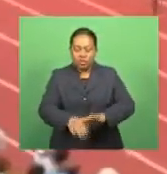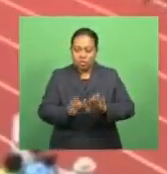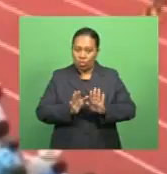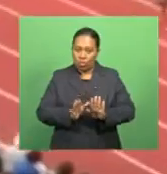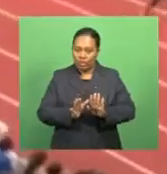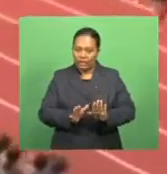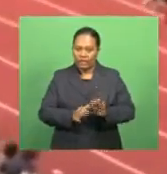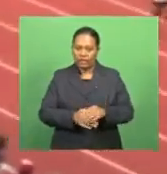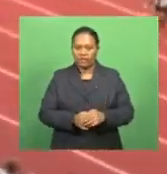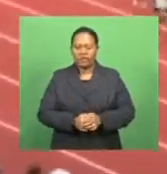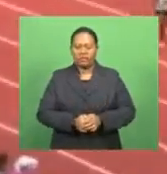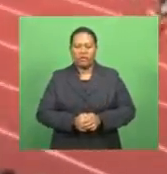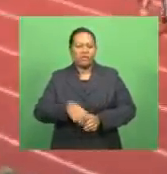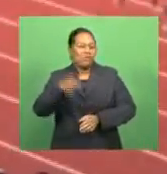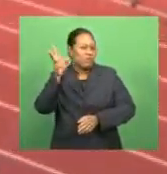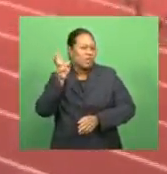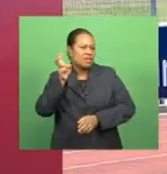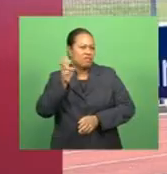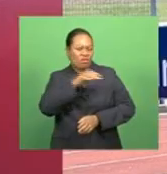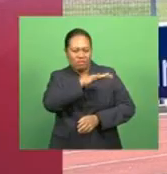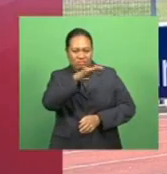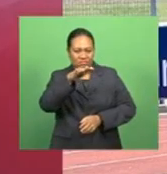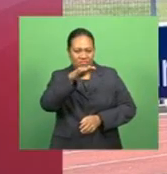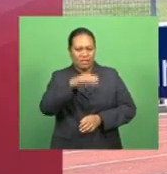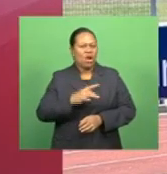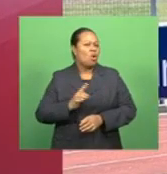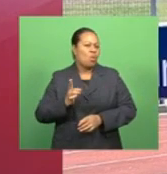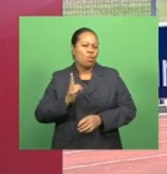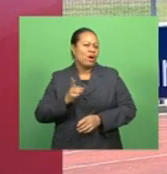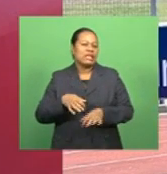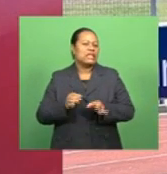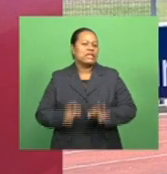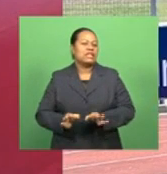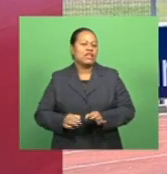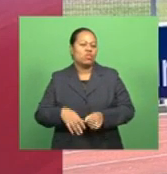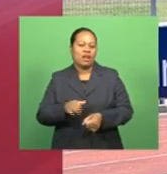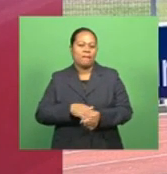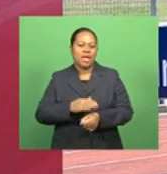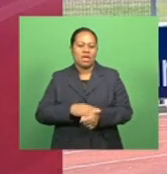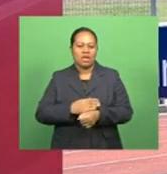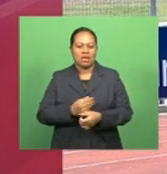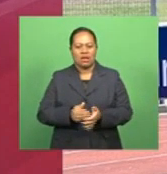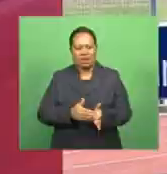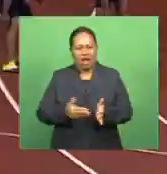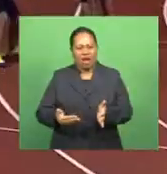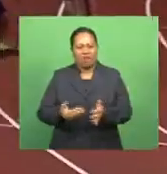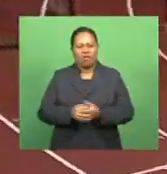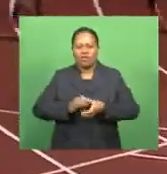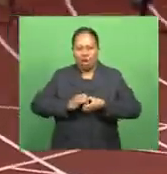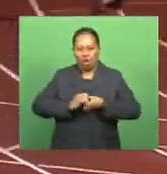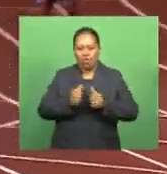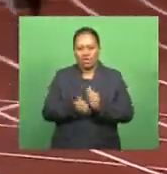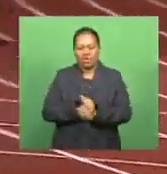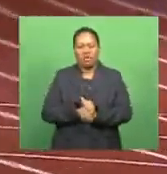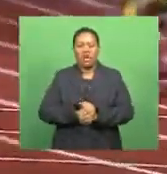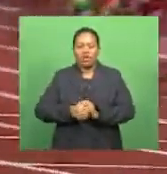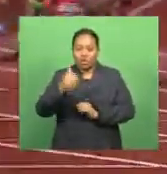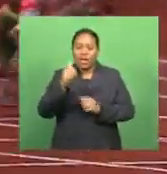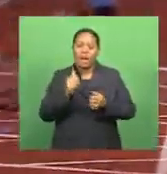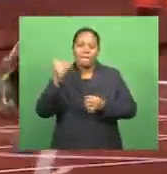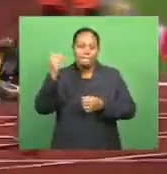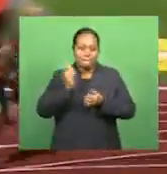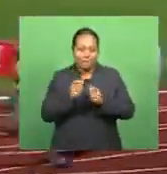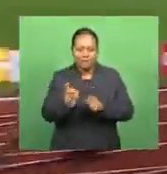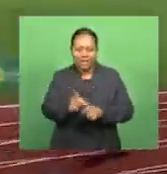hear from them, what kind of decision they're going to make in terms of their own games. The Pacific Mini Games will be held